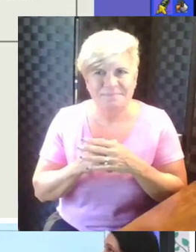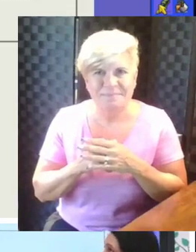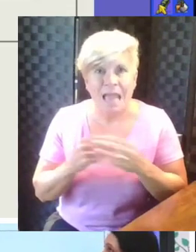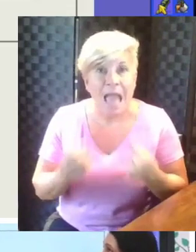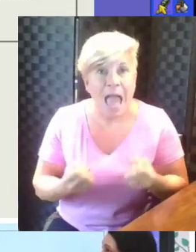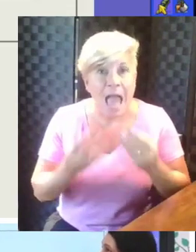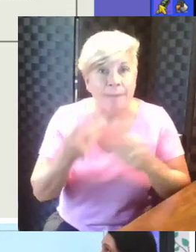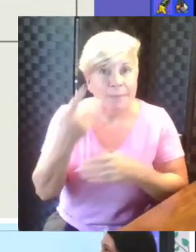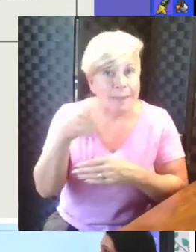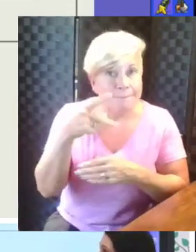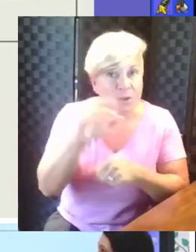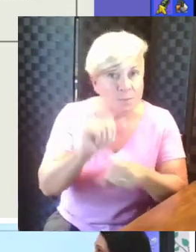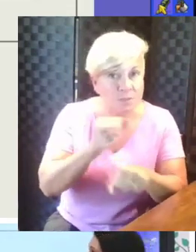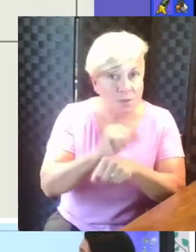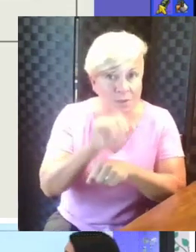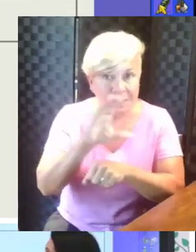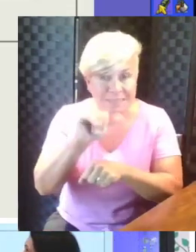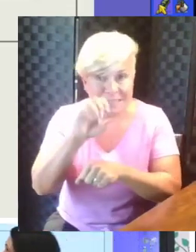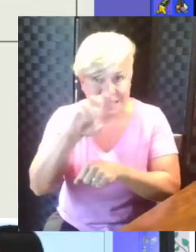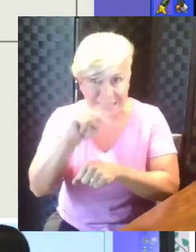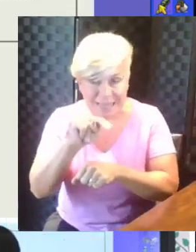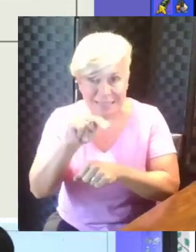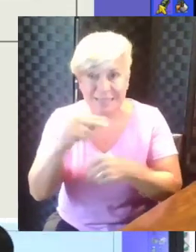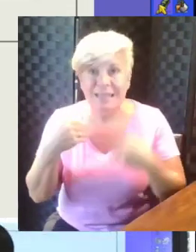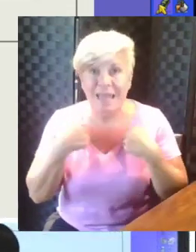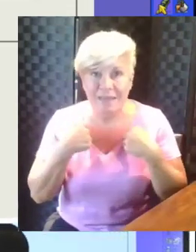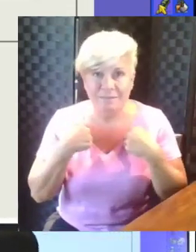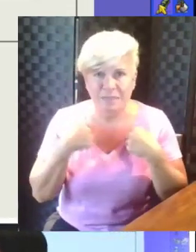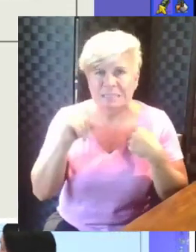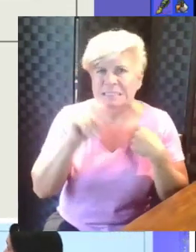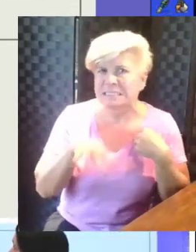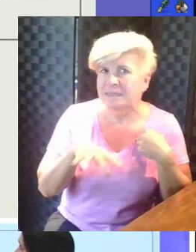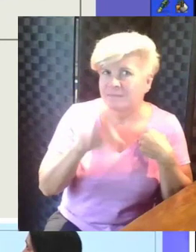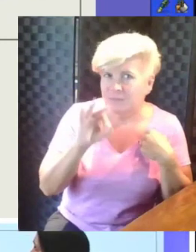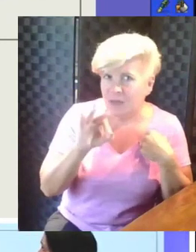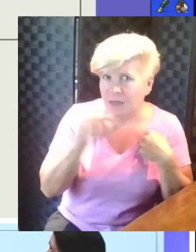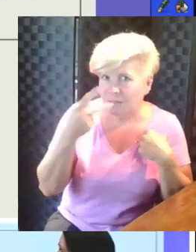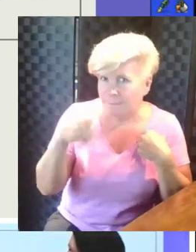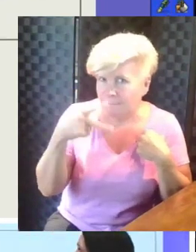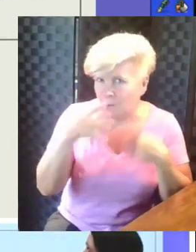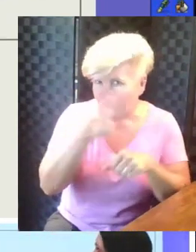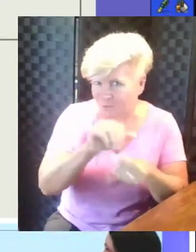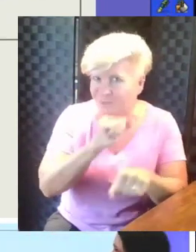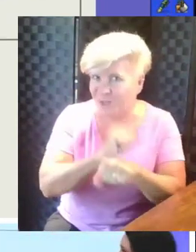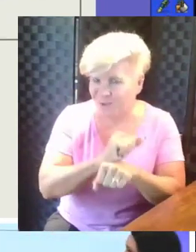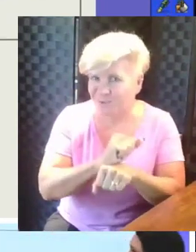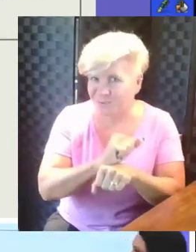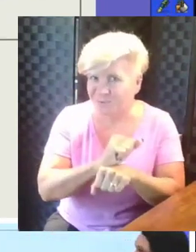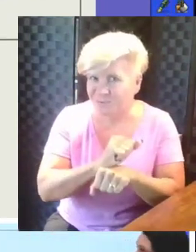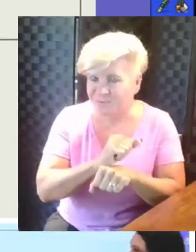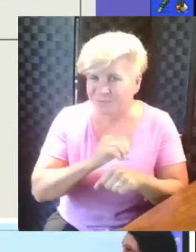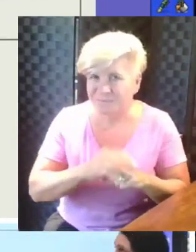How many purple stones does Caden have? We need to find those purple stones.